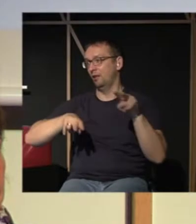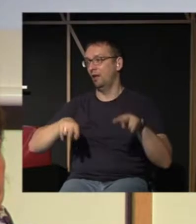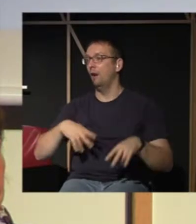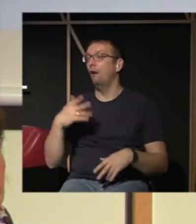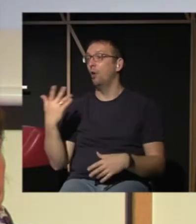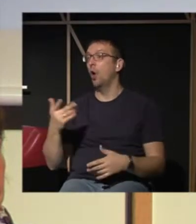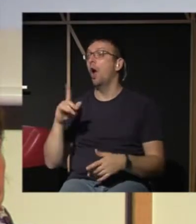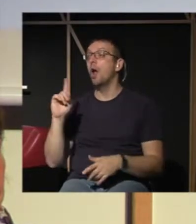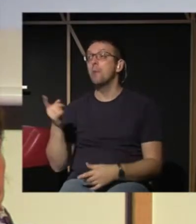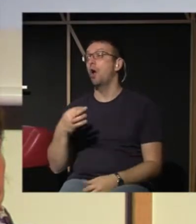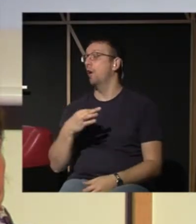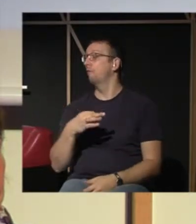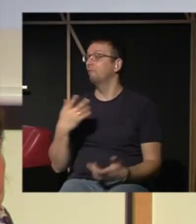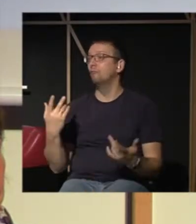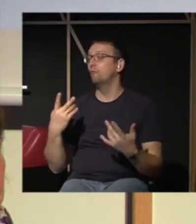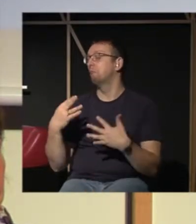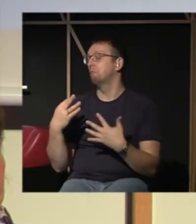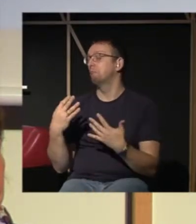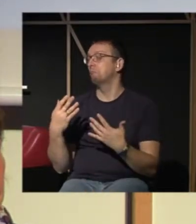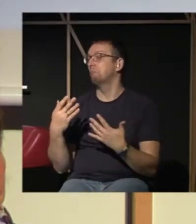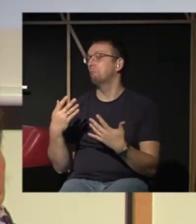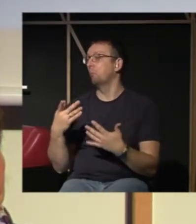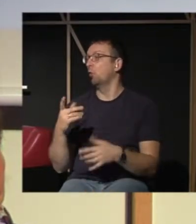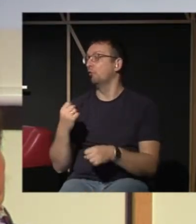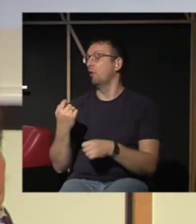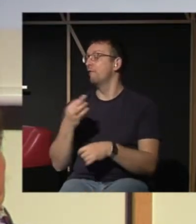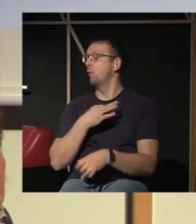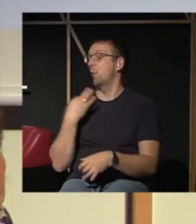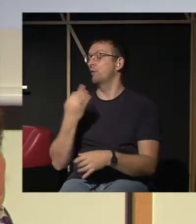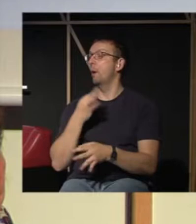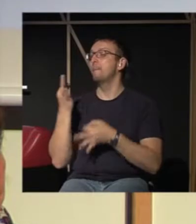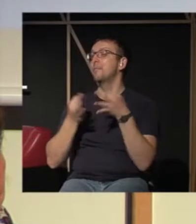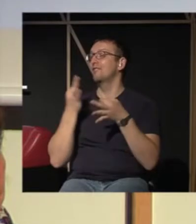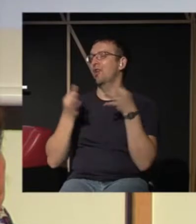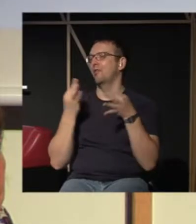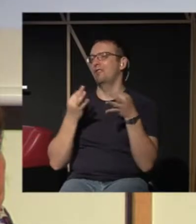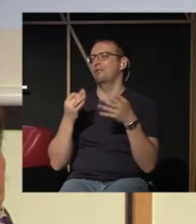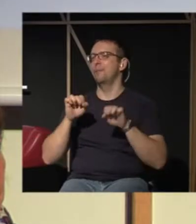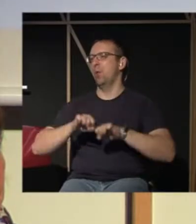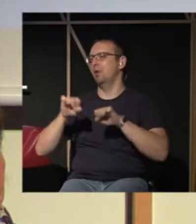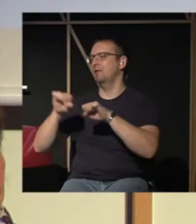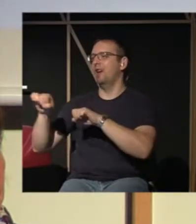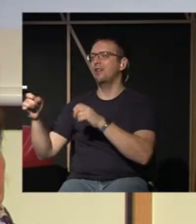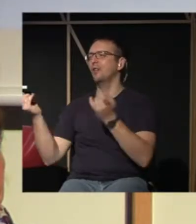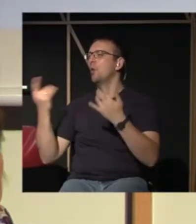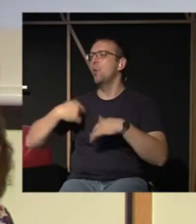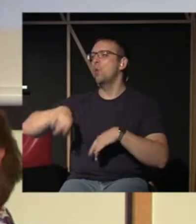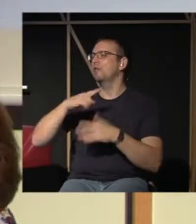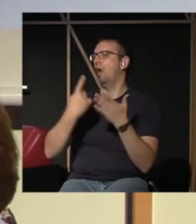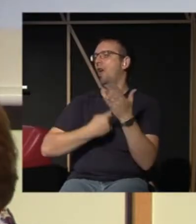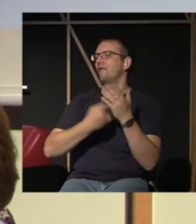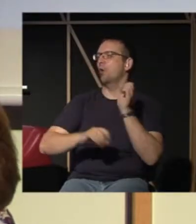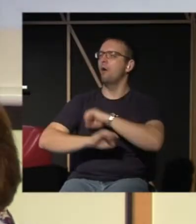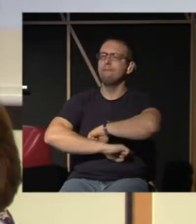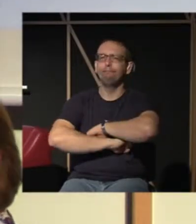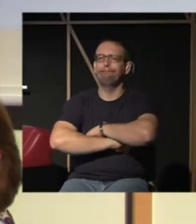those 12 countries, and to ensure that there's a greater legacy left behind in those countries. So thank you again, Patrick.